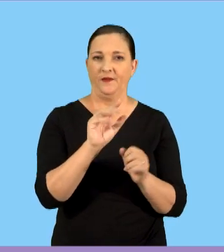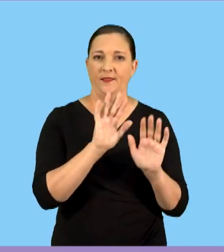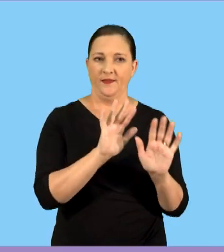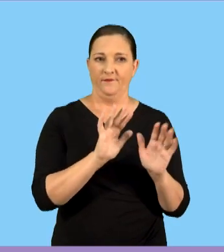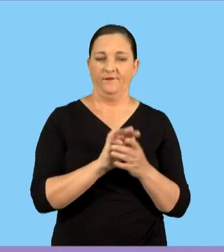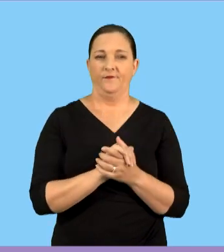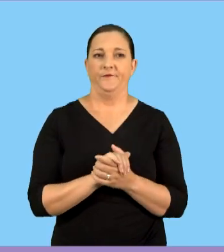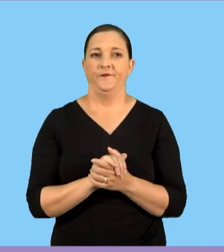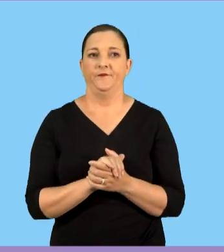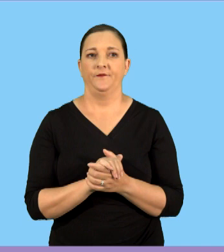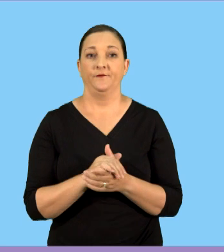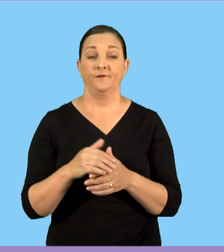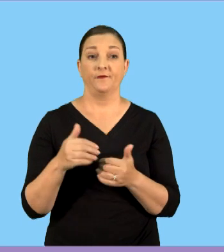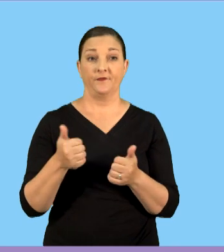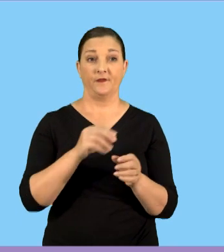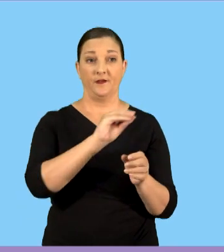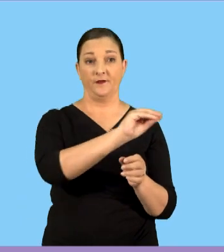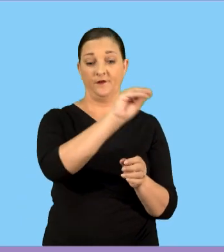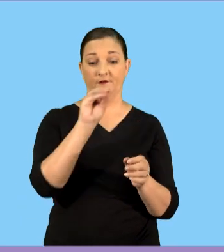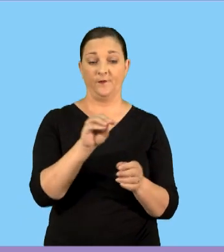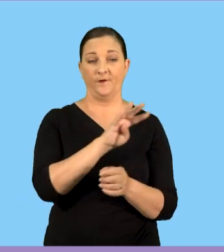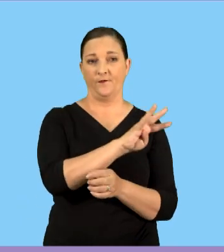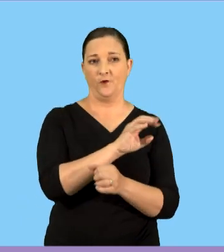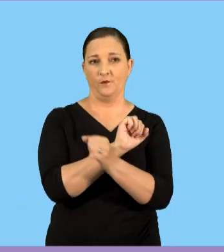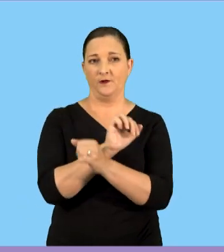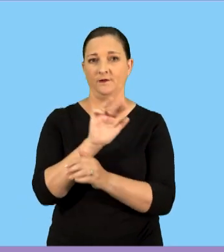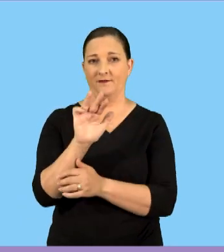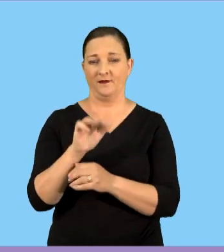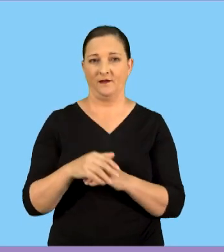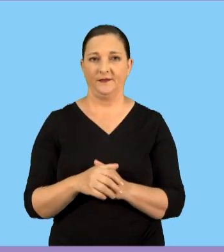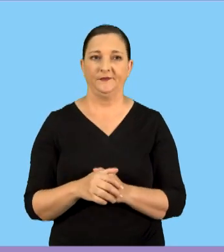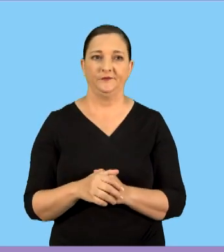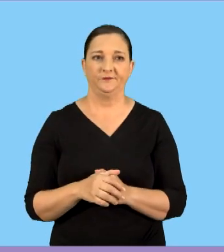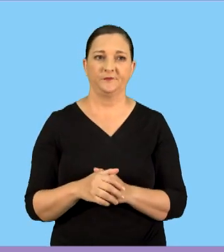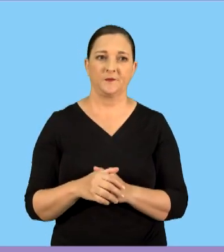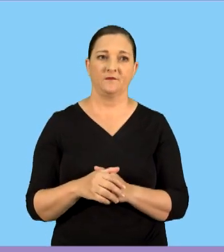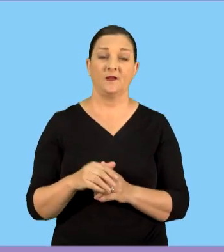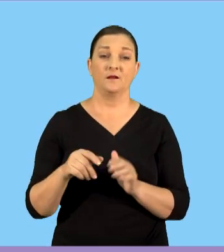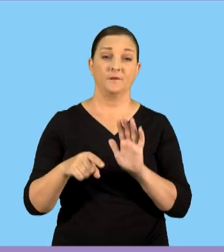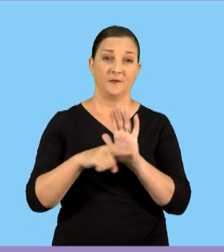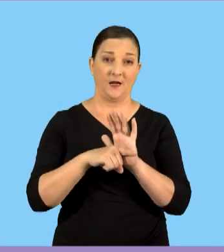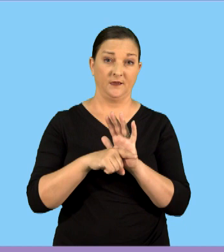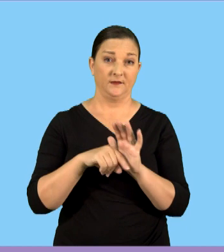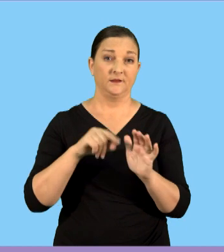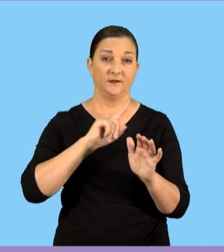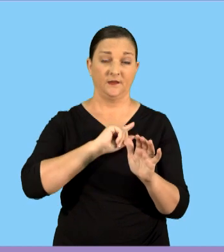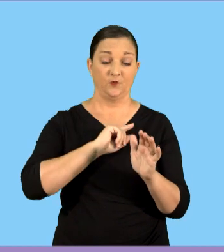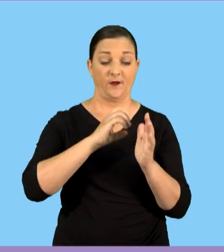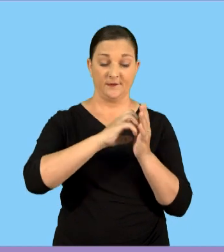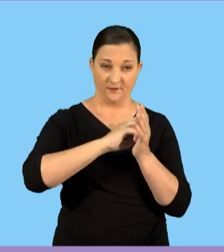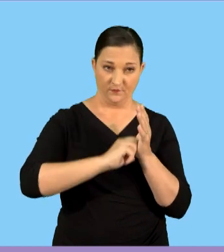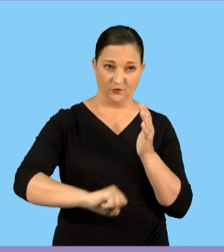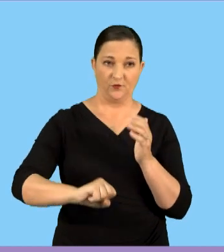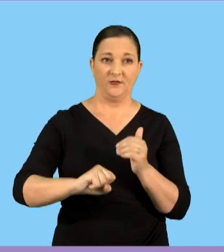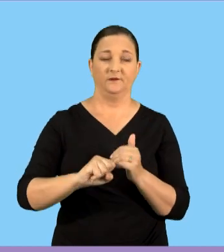as they are, that is the x squared. Then 4 multiplied by 9, So that will be minus because we are